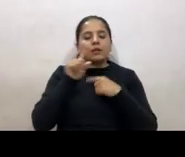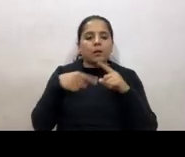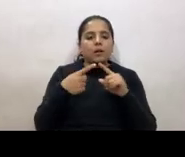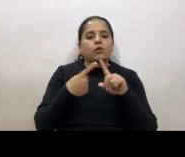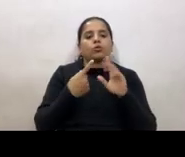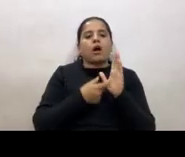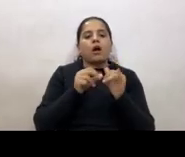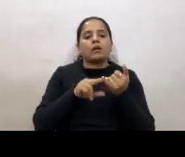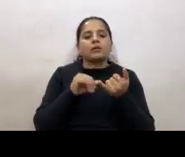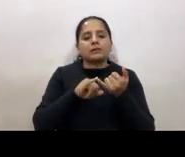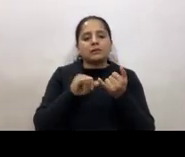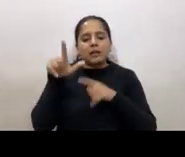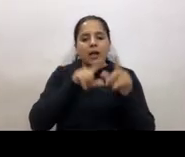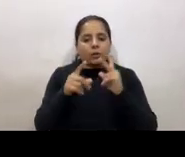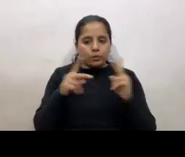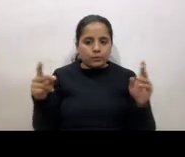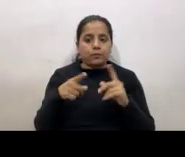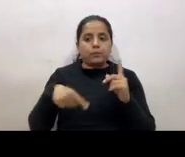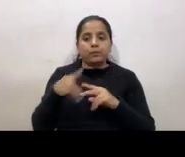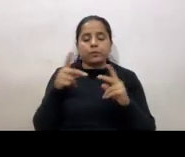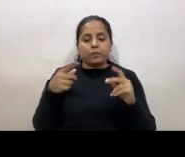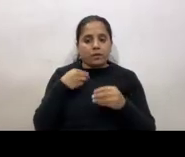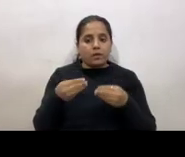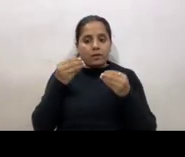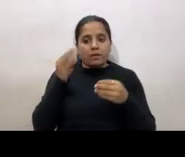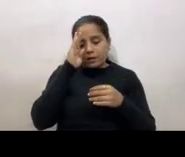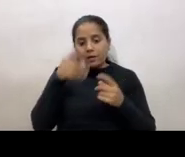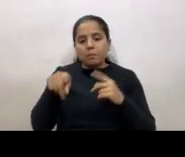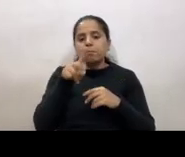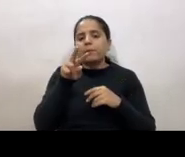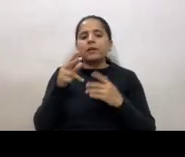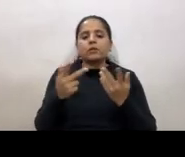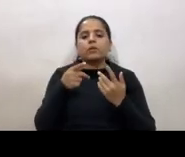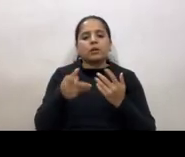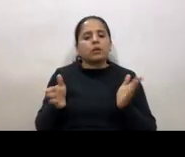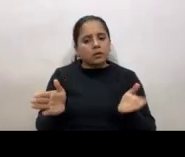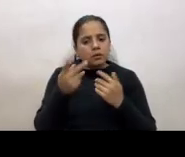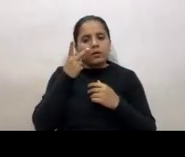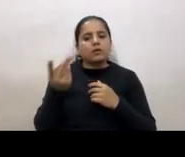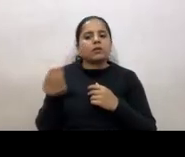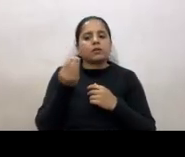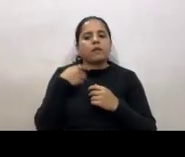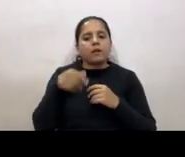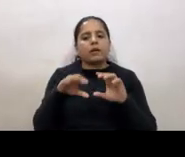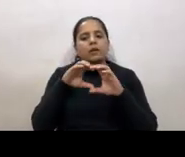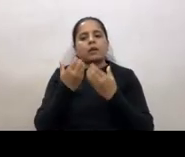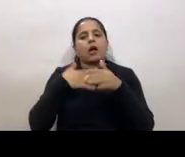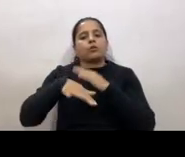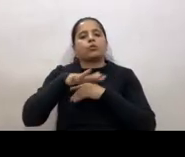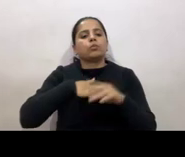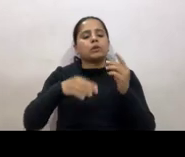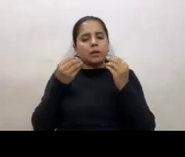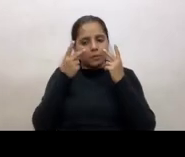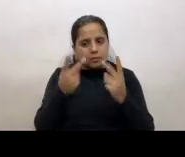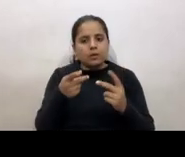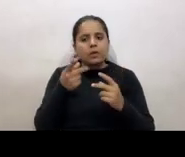translanguaging. And like, instead of we giving directly what that means, let's see a couple of classroom scenarios and try